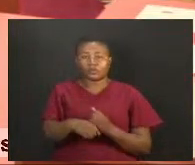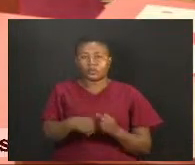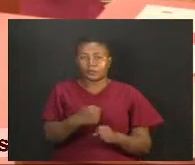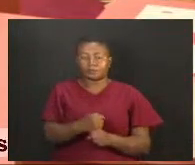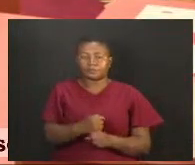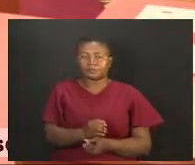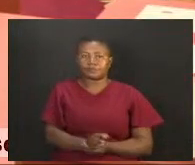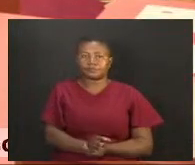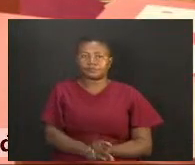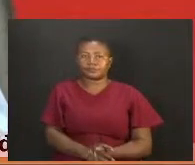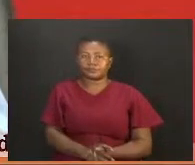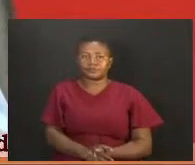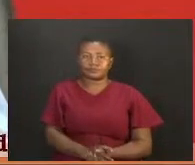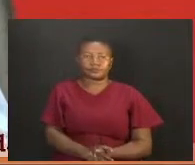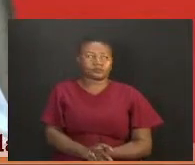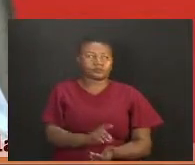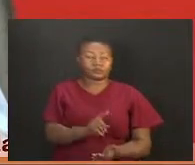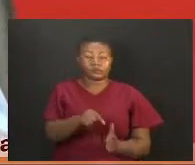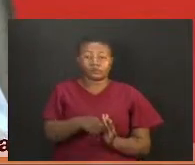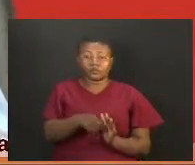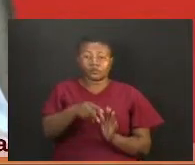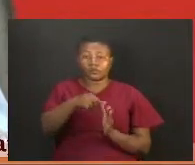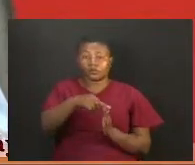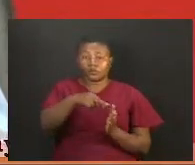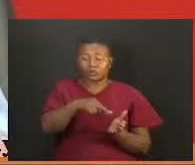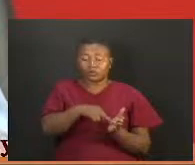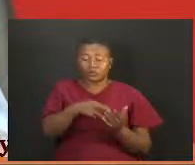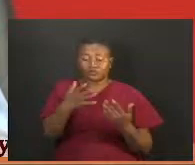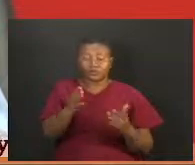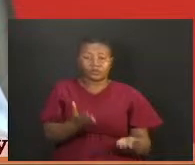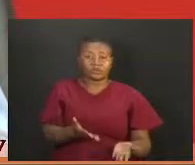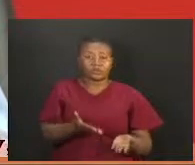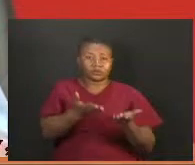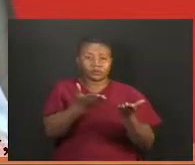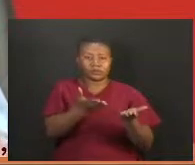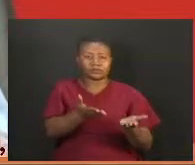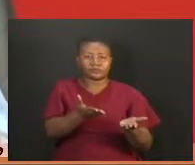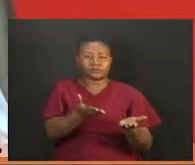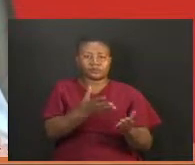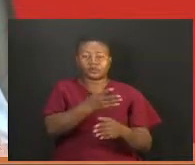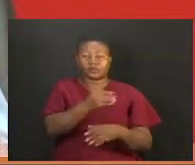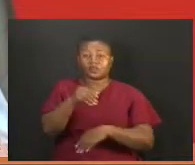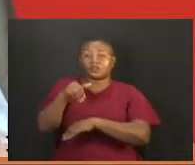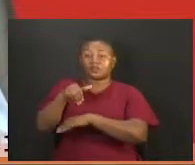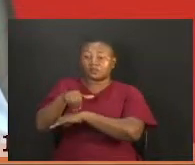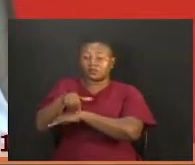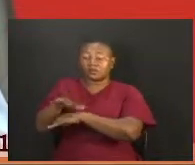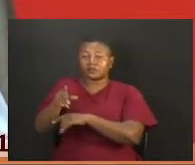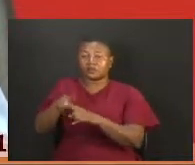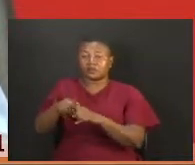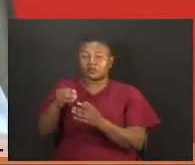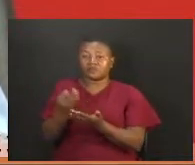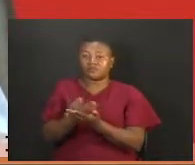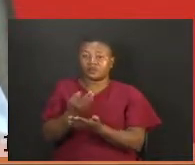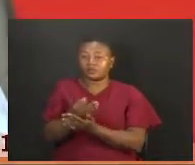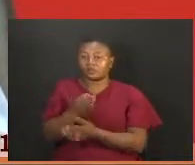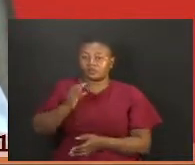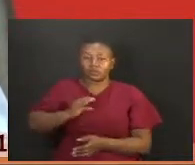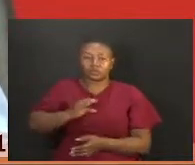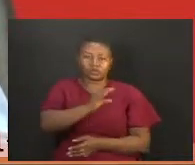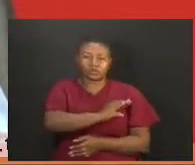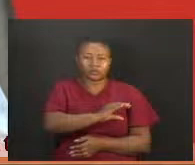members, this report is also duly laid and is referred to the Finance Committee